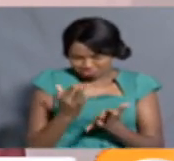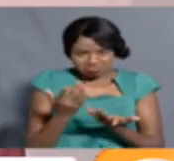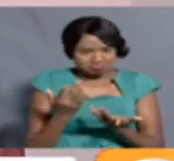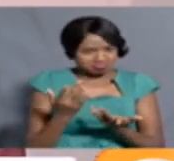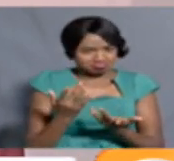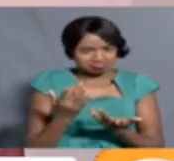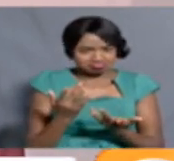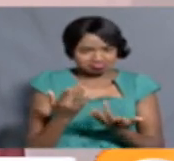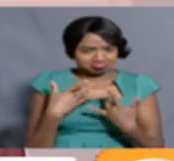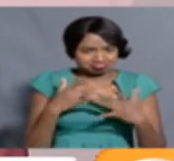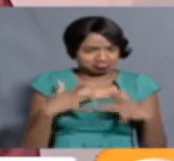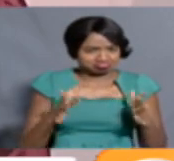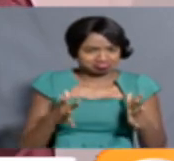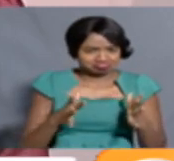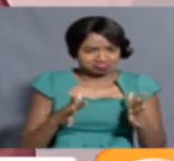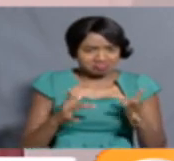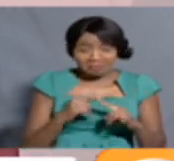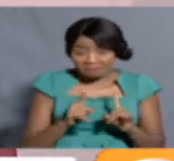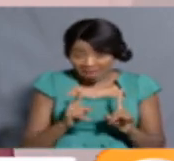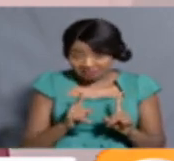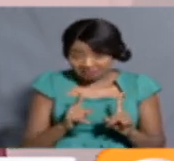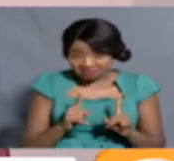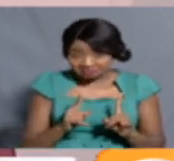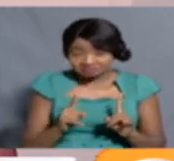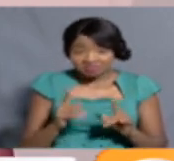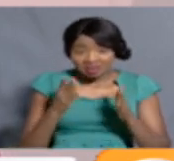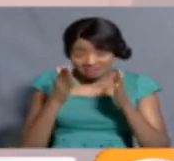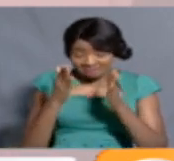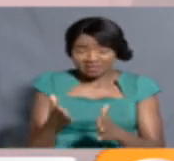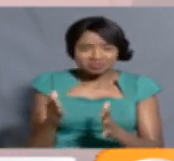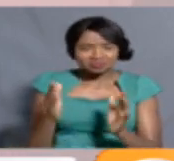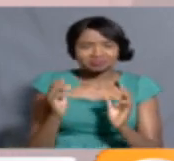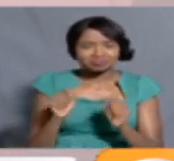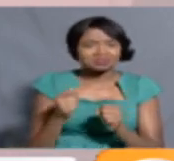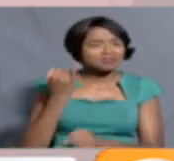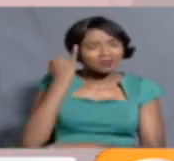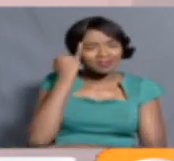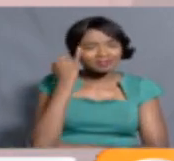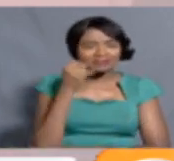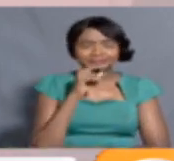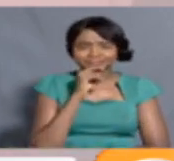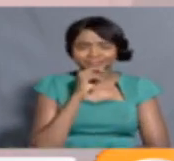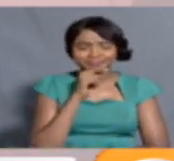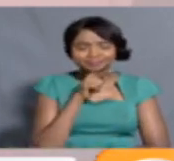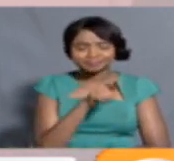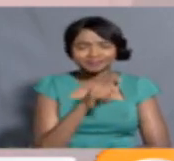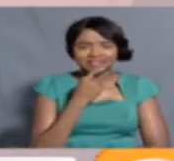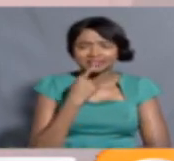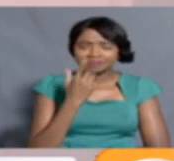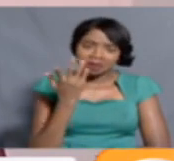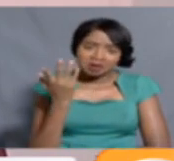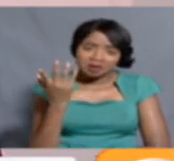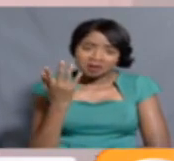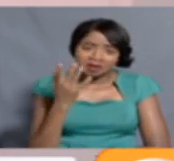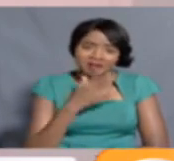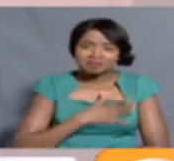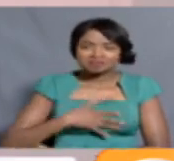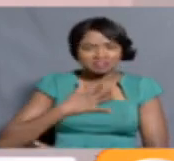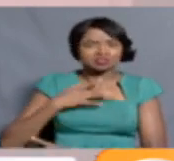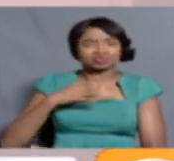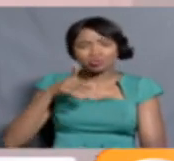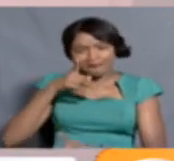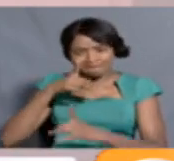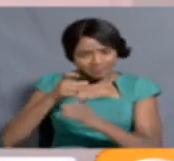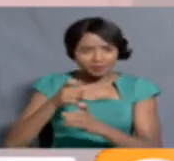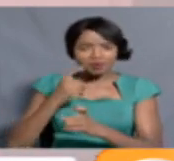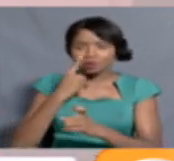So one cannot help but imagine that Murkomen is saying, well, why don't you go for the boss himself? Why